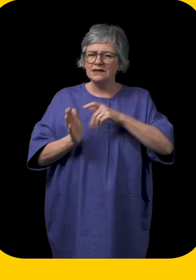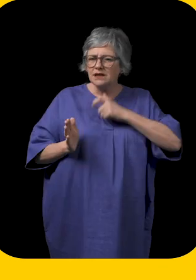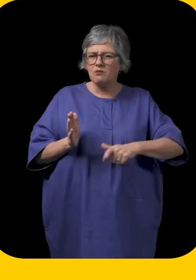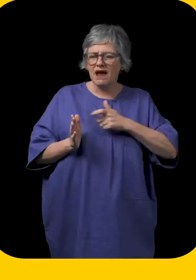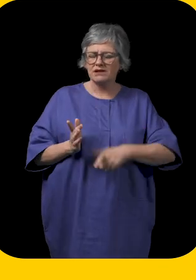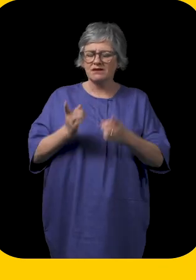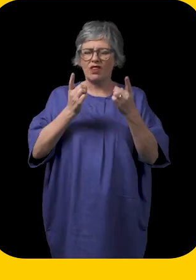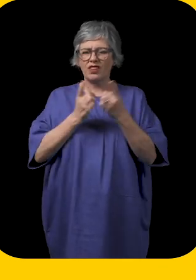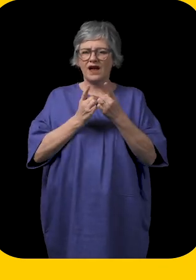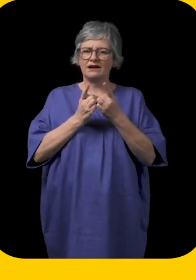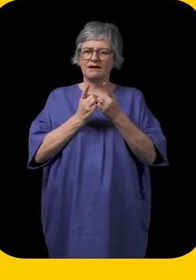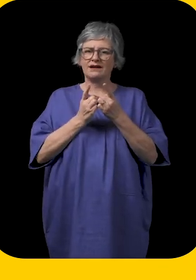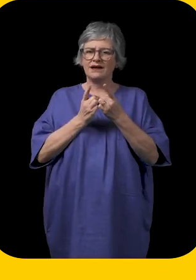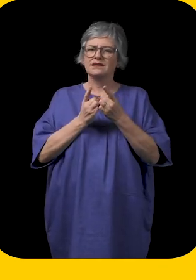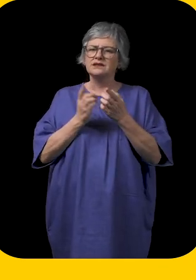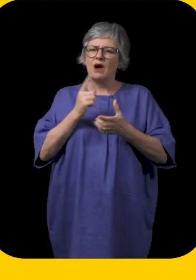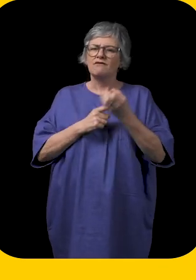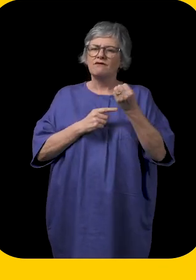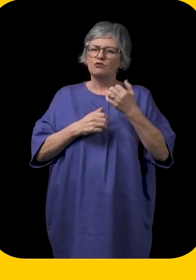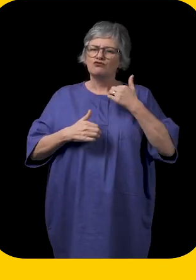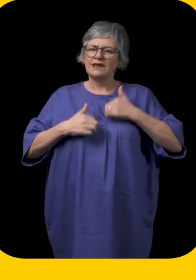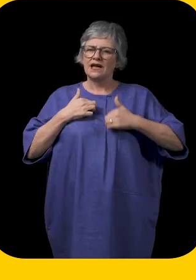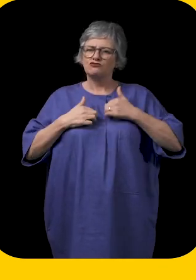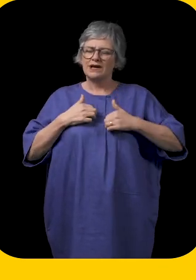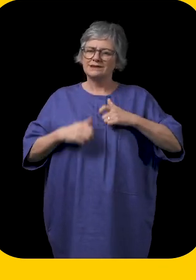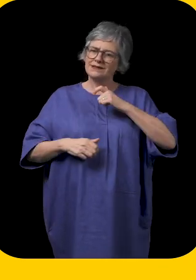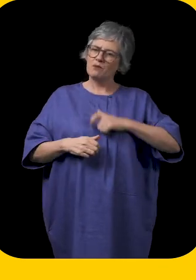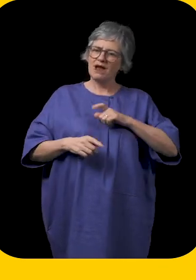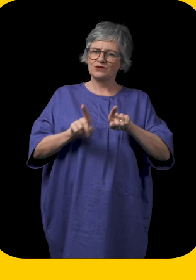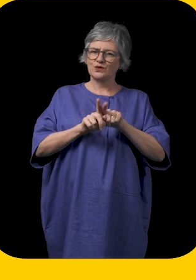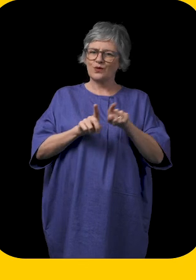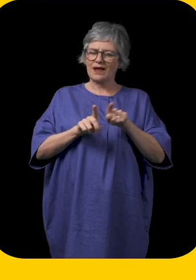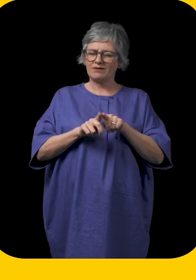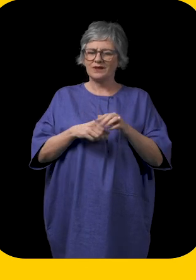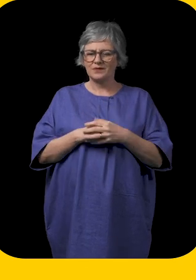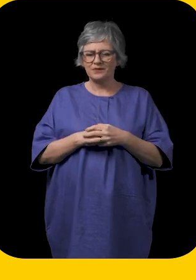and how personal that is. So I've just found it really interesting as a person as well.